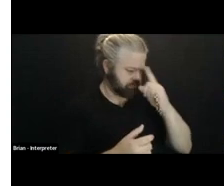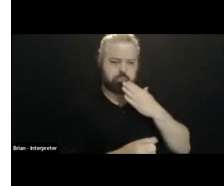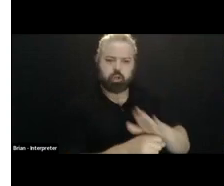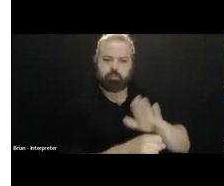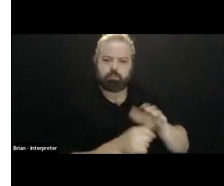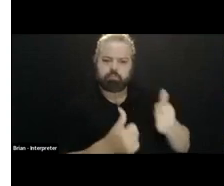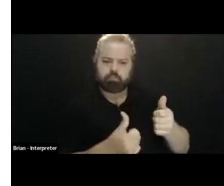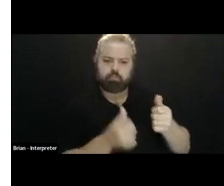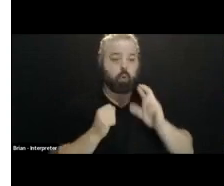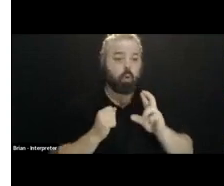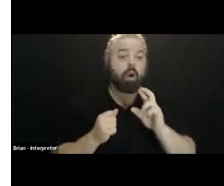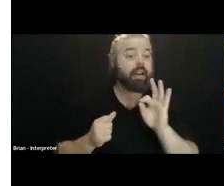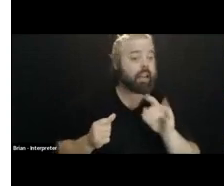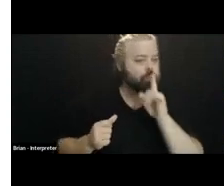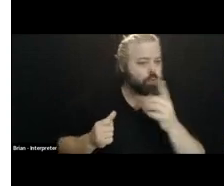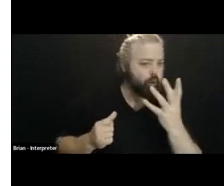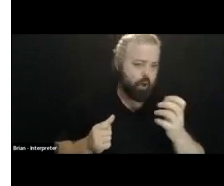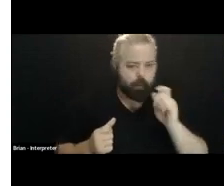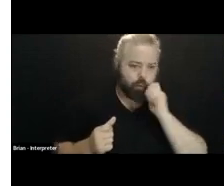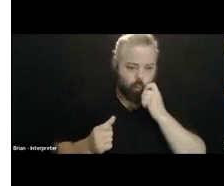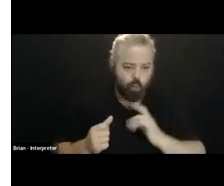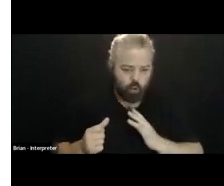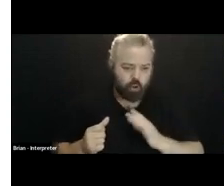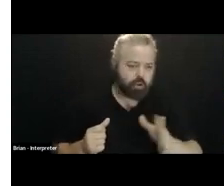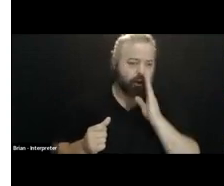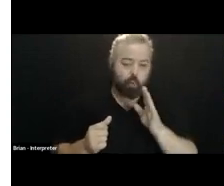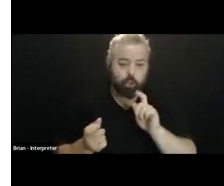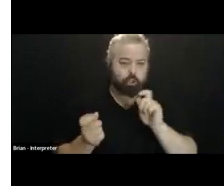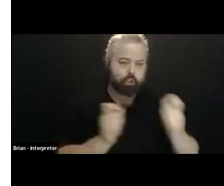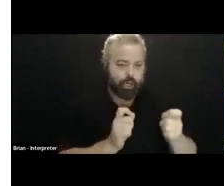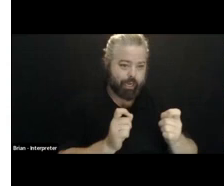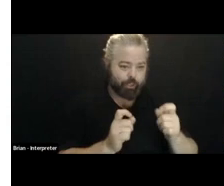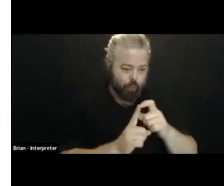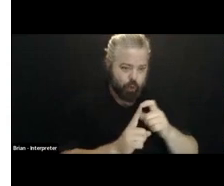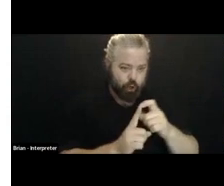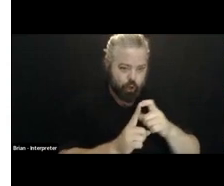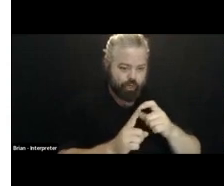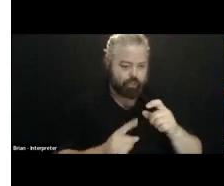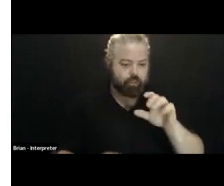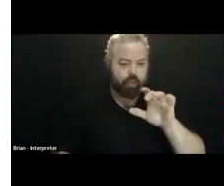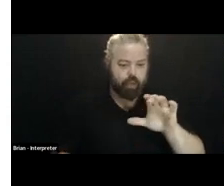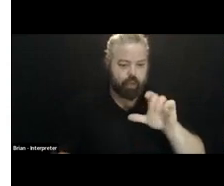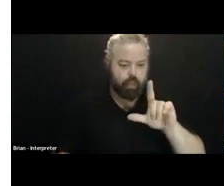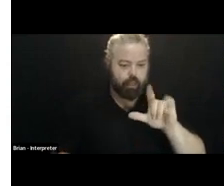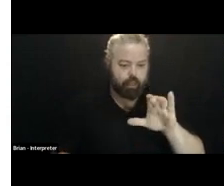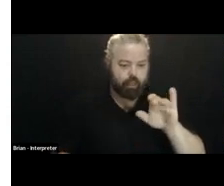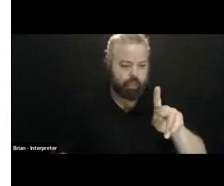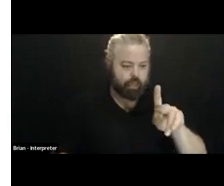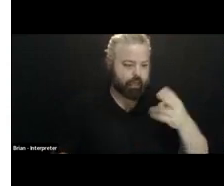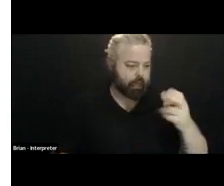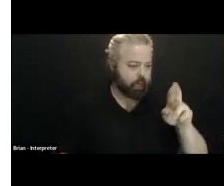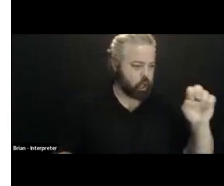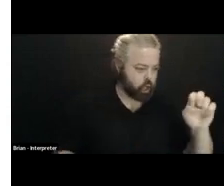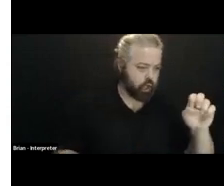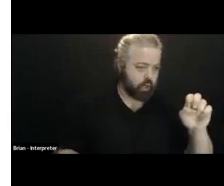or if you wanted to be really cool, you would change it to say, click here. And then I learned that if you use a screen reader,